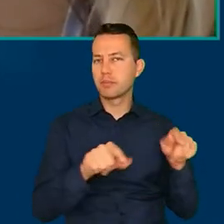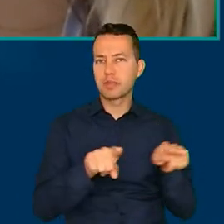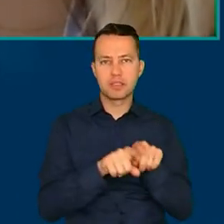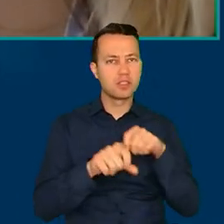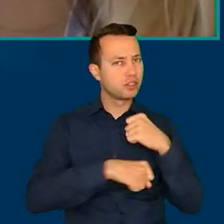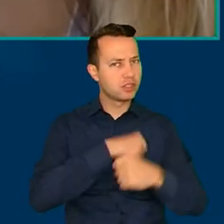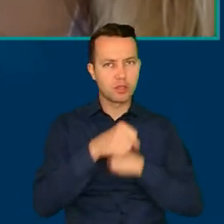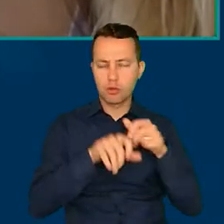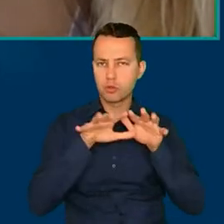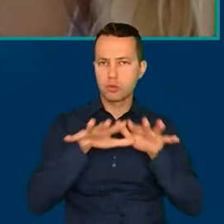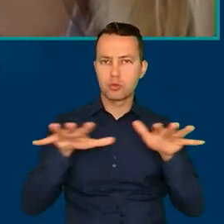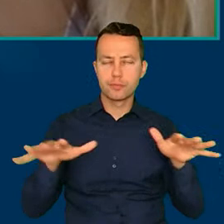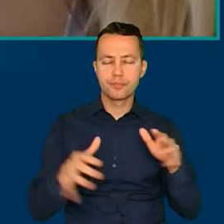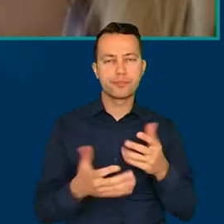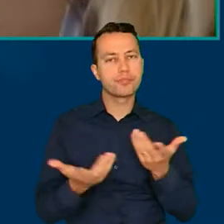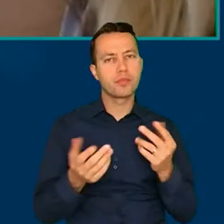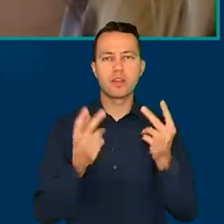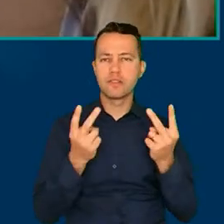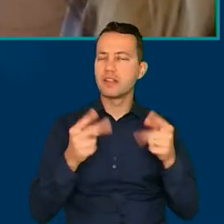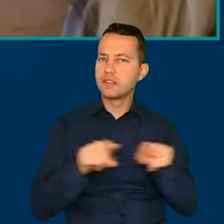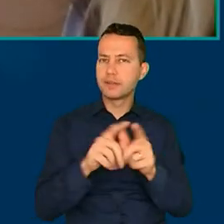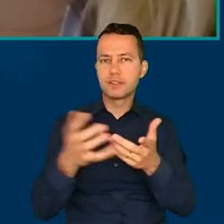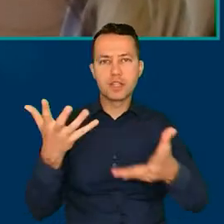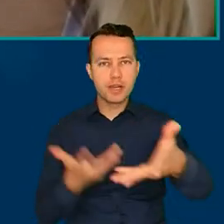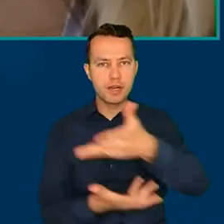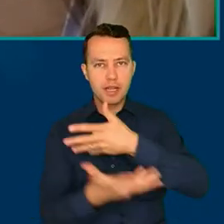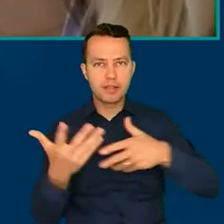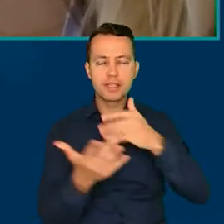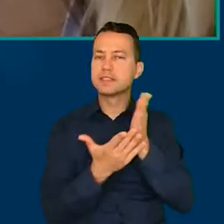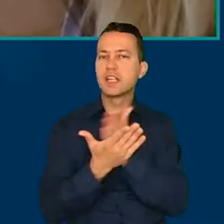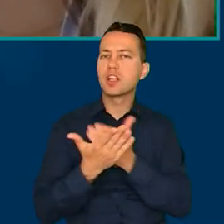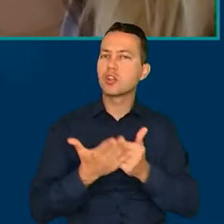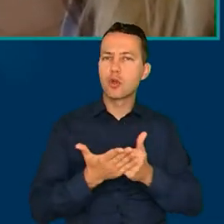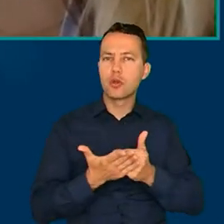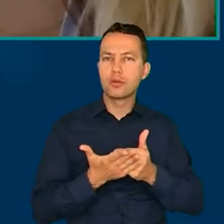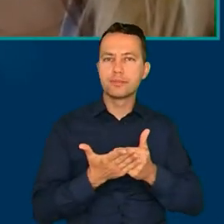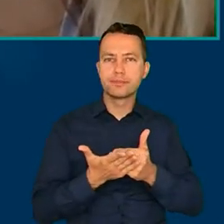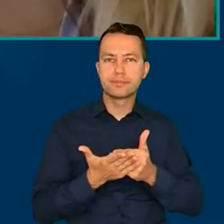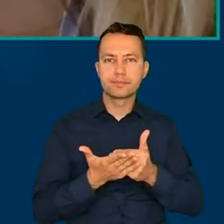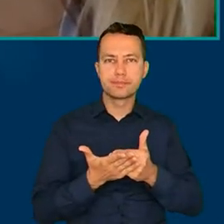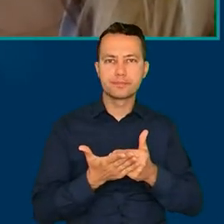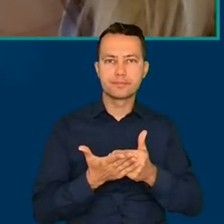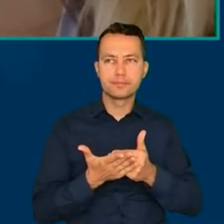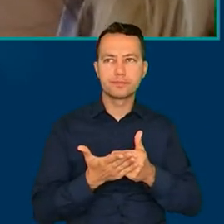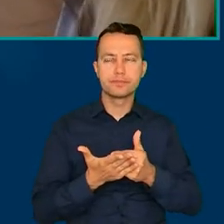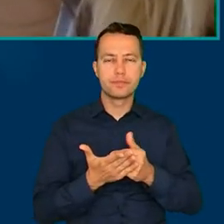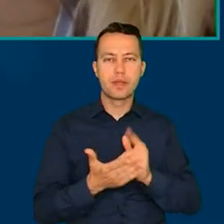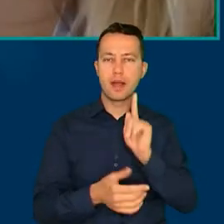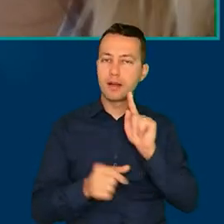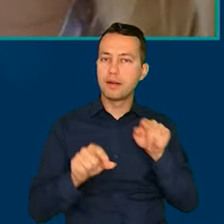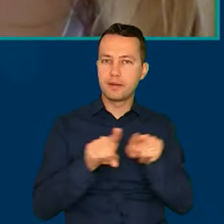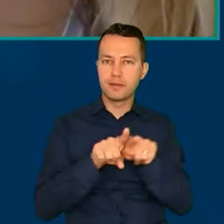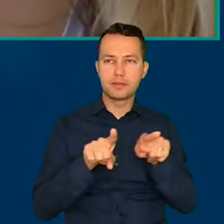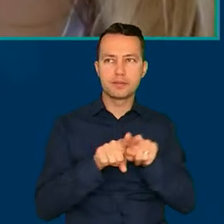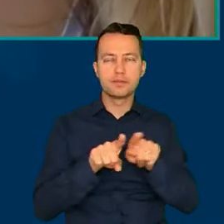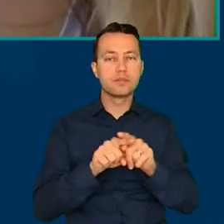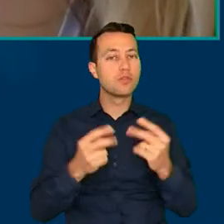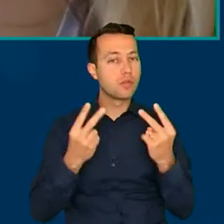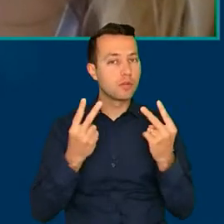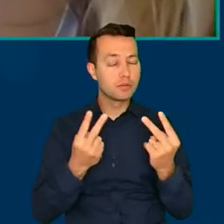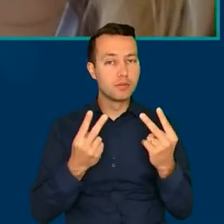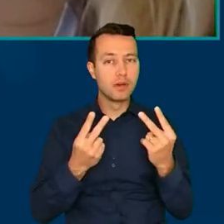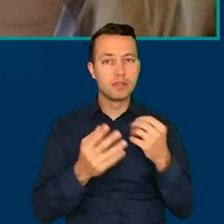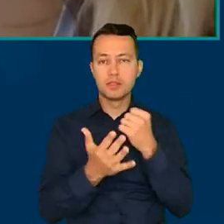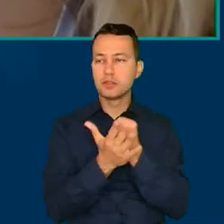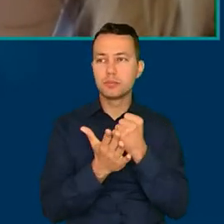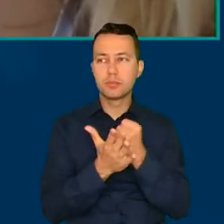but also environmental impacts, which are becoming increasingly important in the context of due diligence policy. And for some companies will be